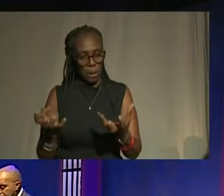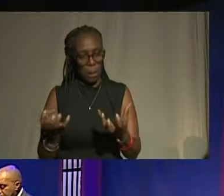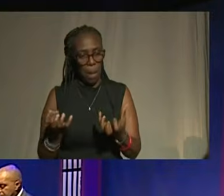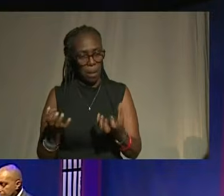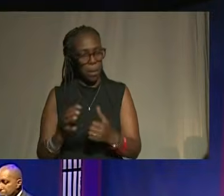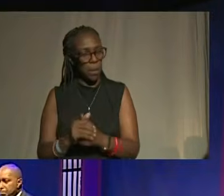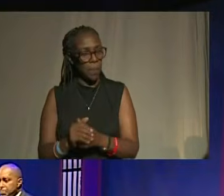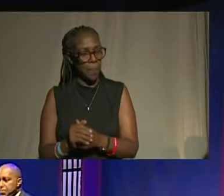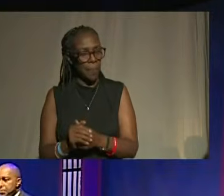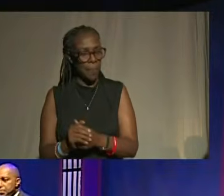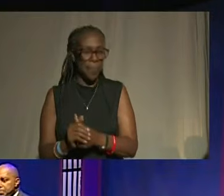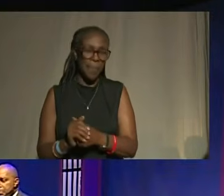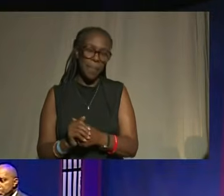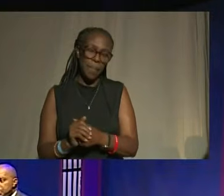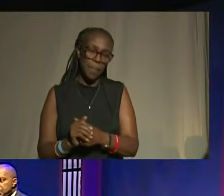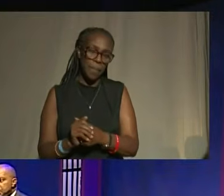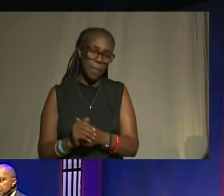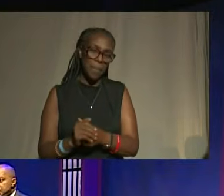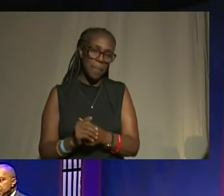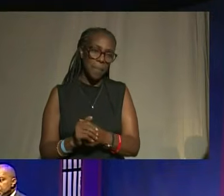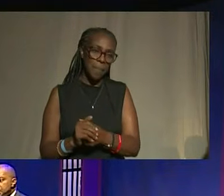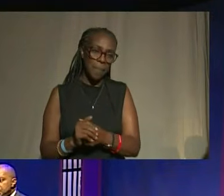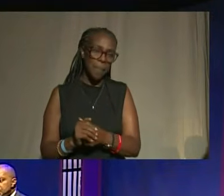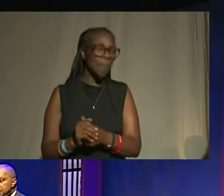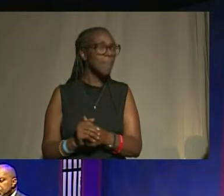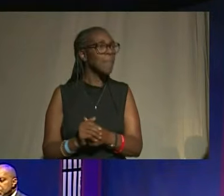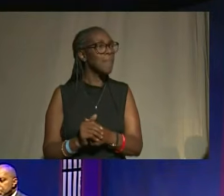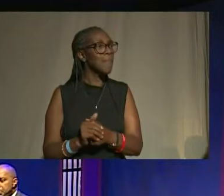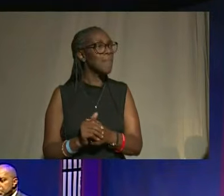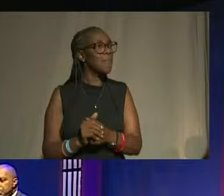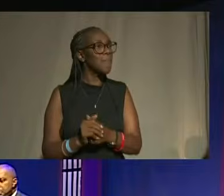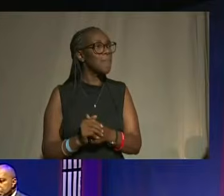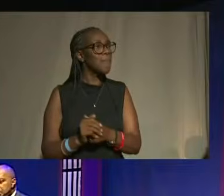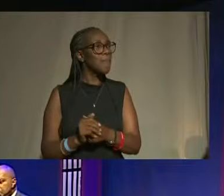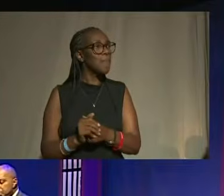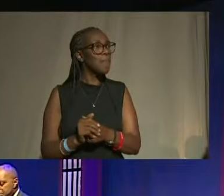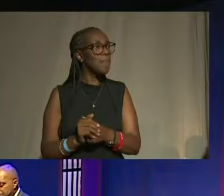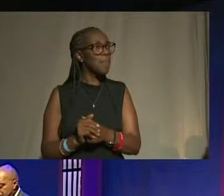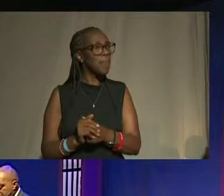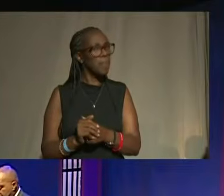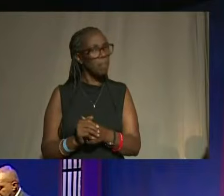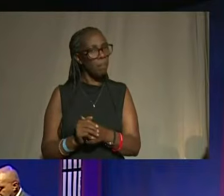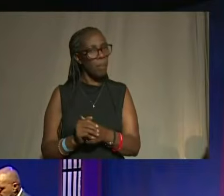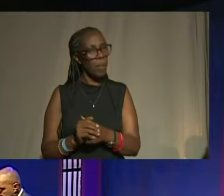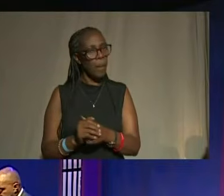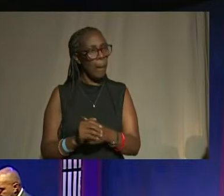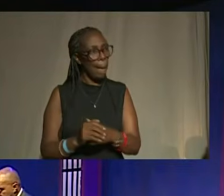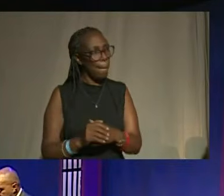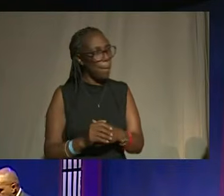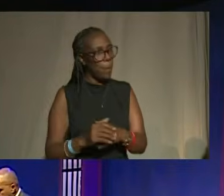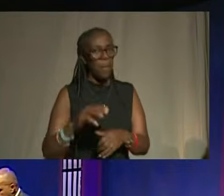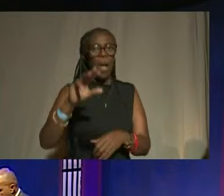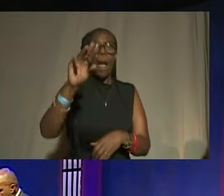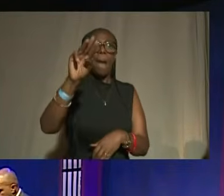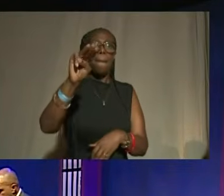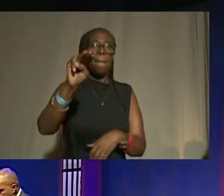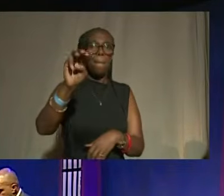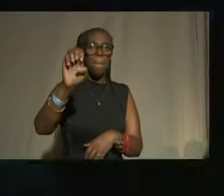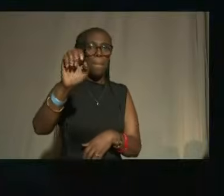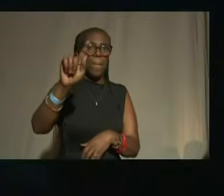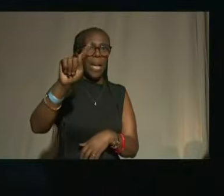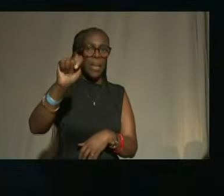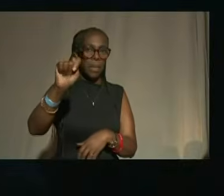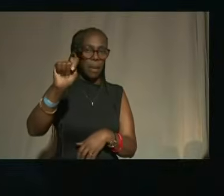Andrea, I invite you to pose a question to Team JLP. Major platforms such as Meta, Google, and TikTok